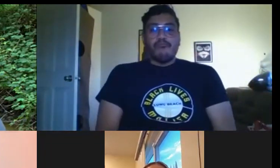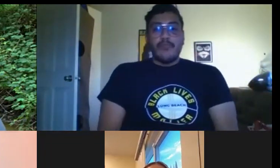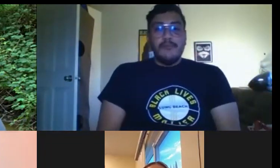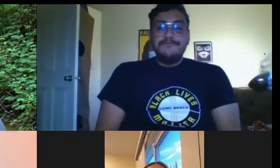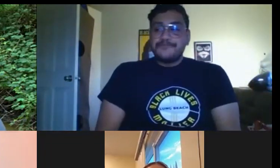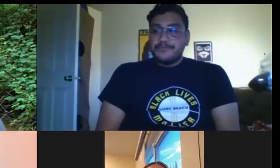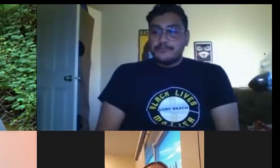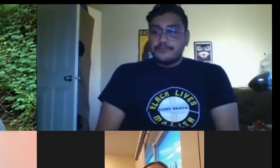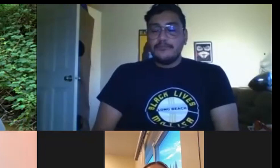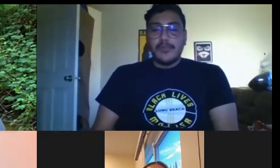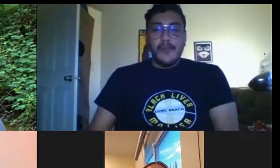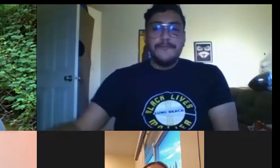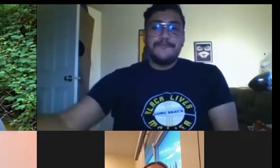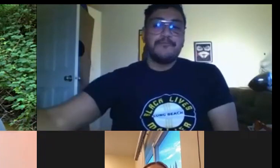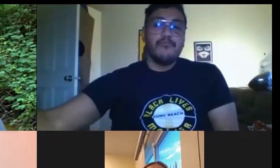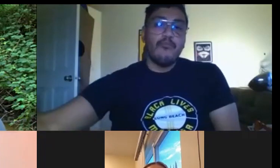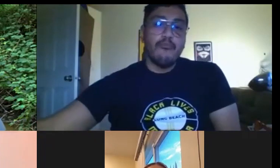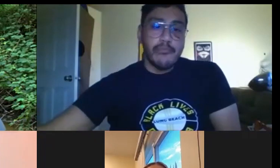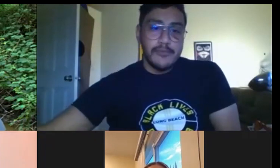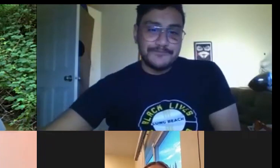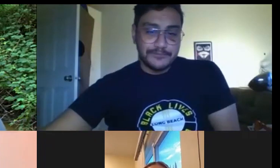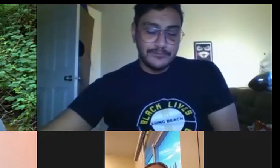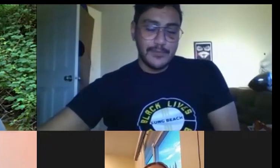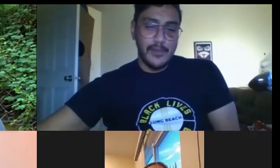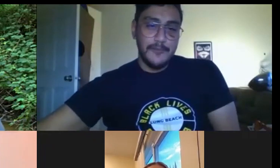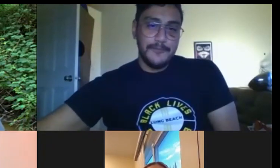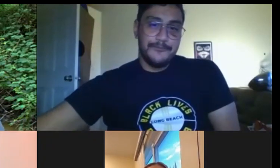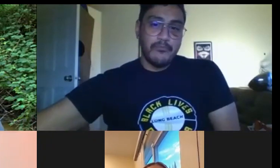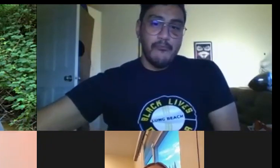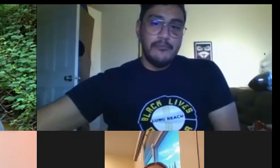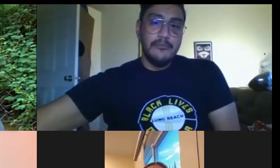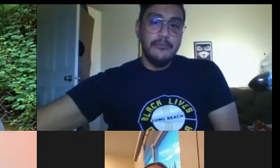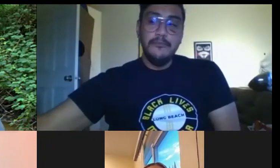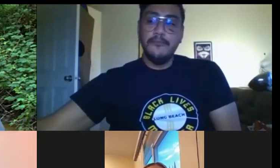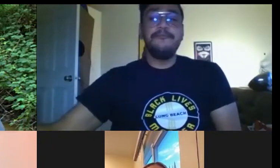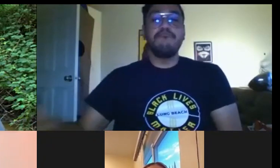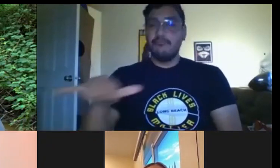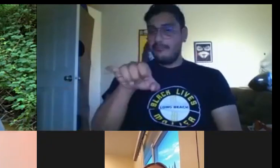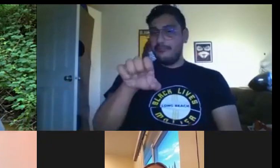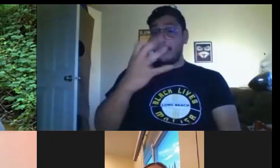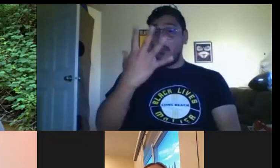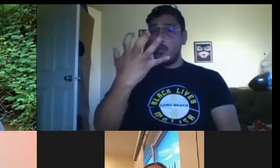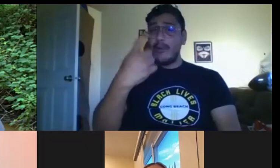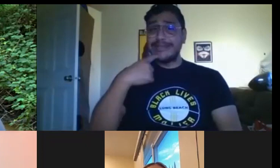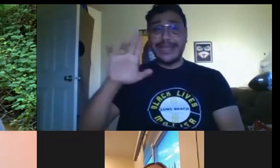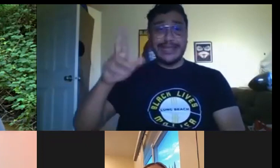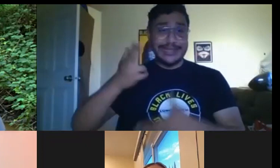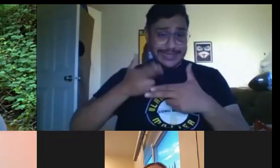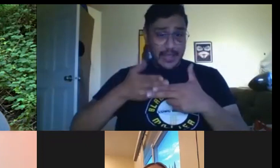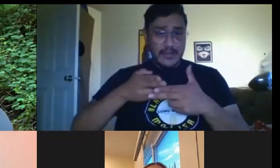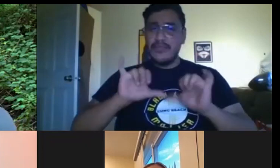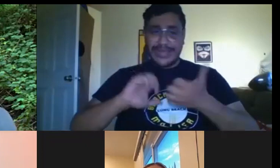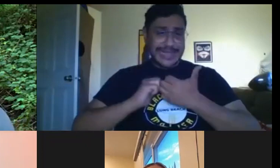We want to say his name. This is how we honor and summon him into this